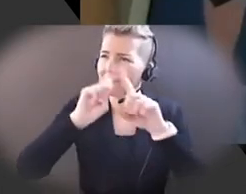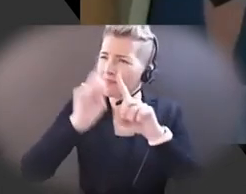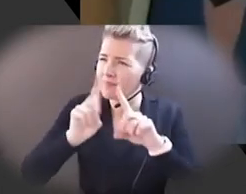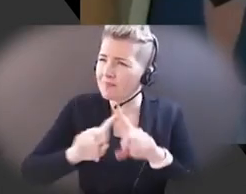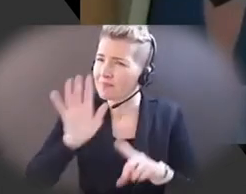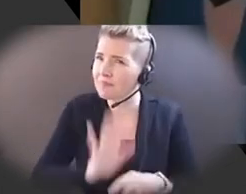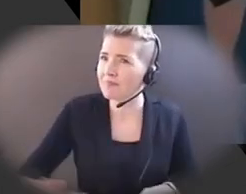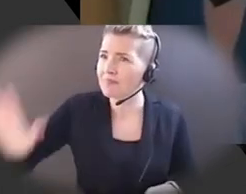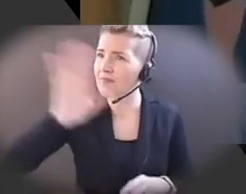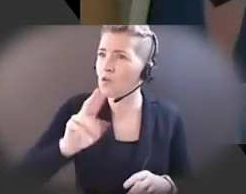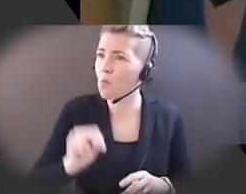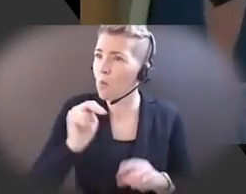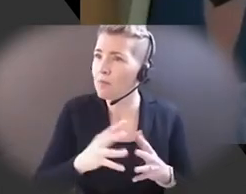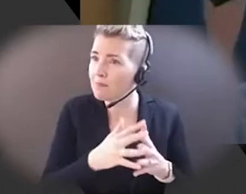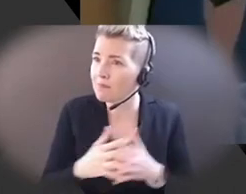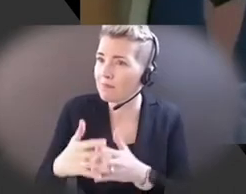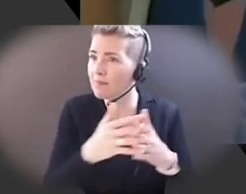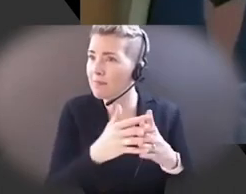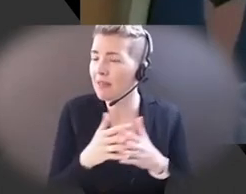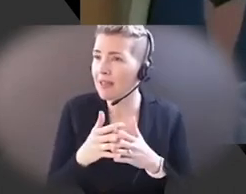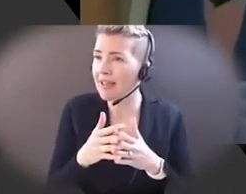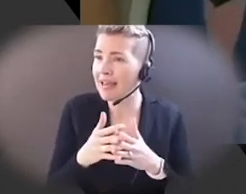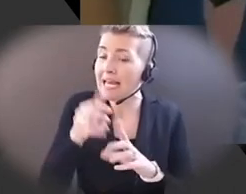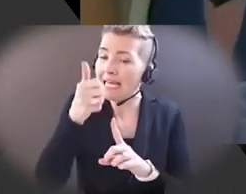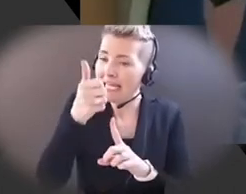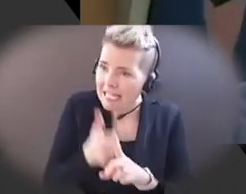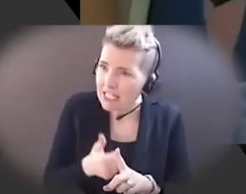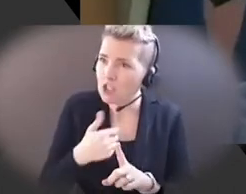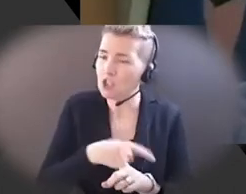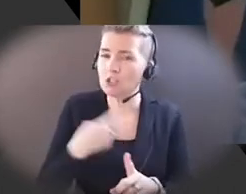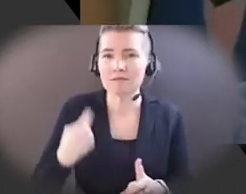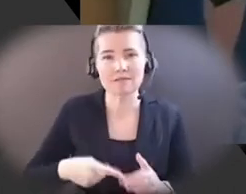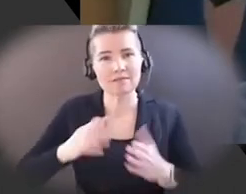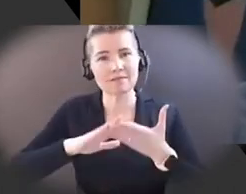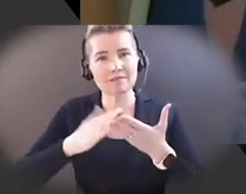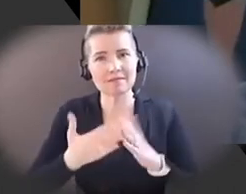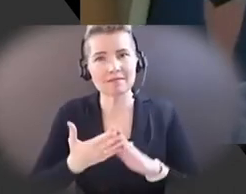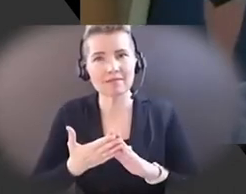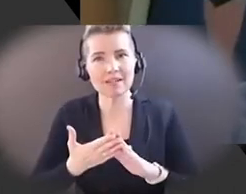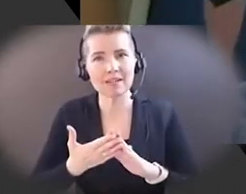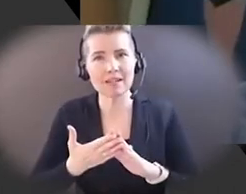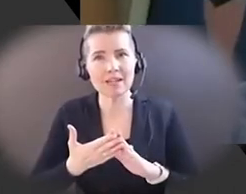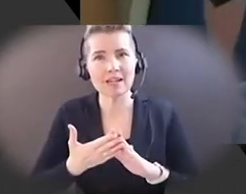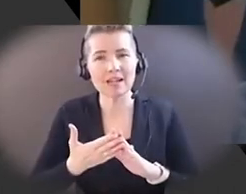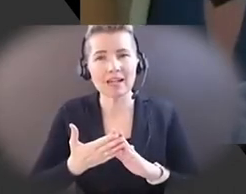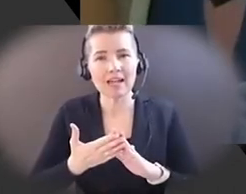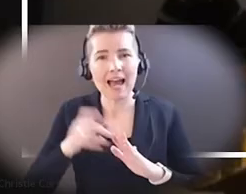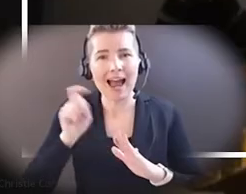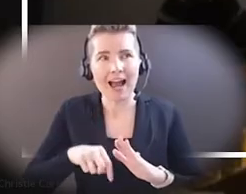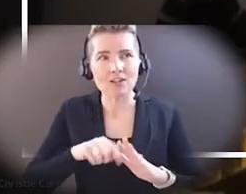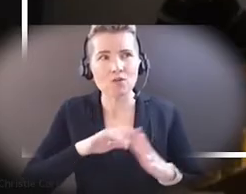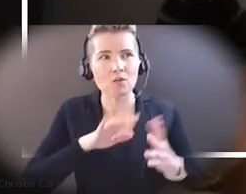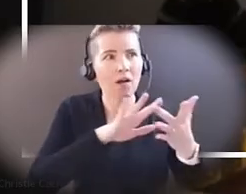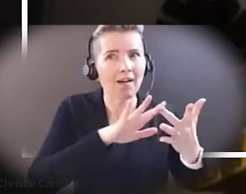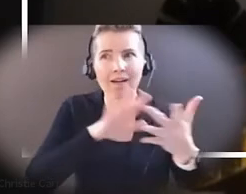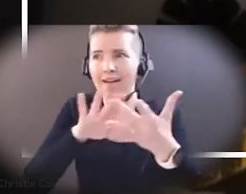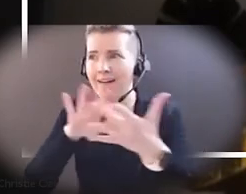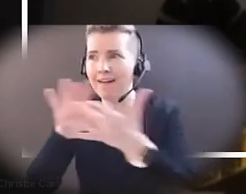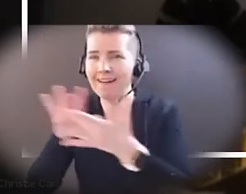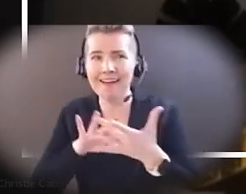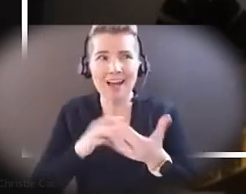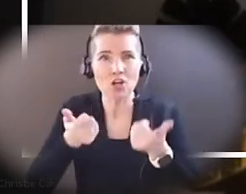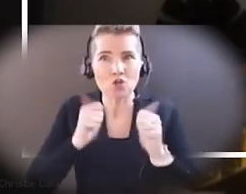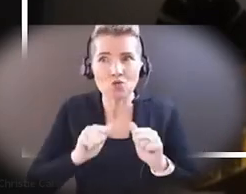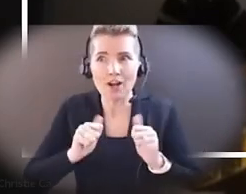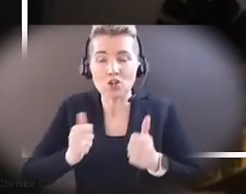areas, and how they've all had to sort of, you know, come together as kind of like, you know, out of survival, right?